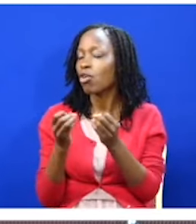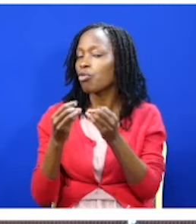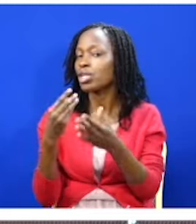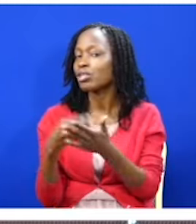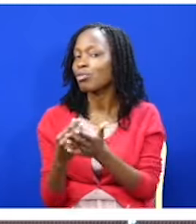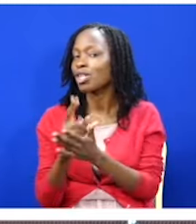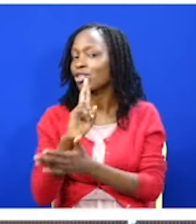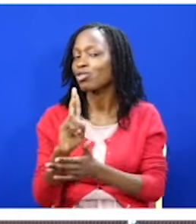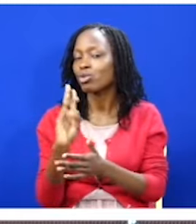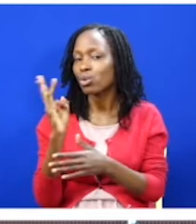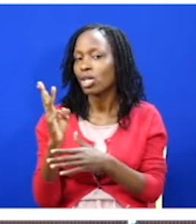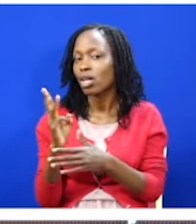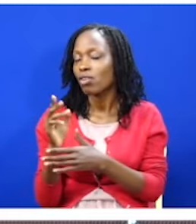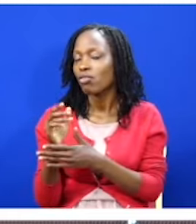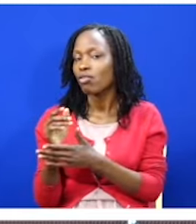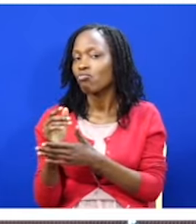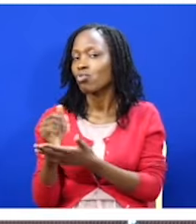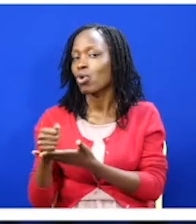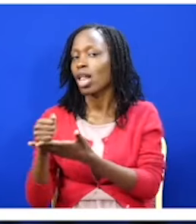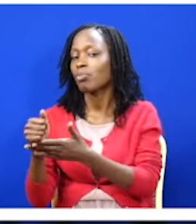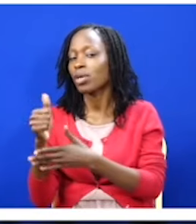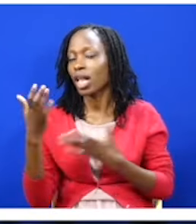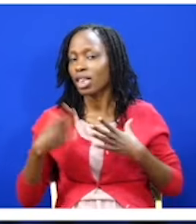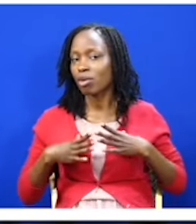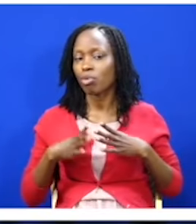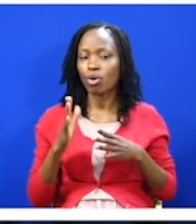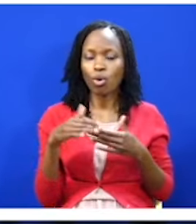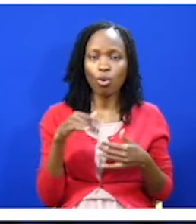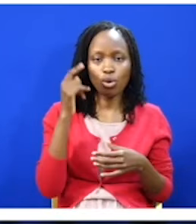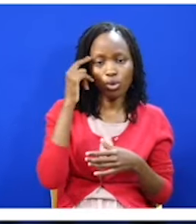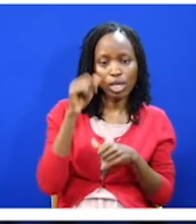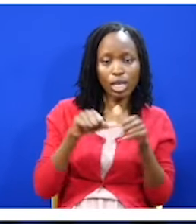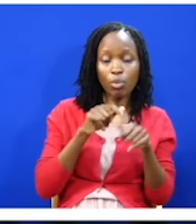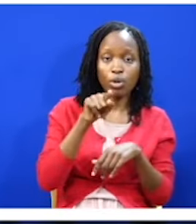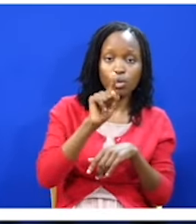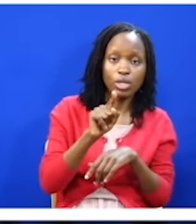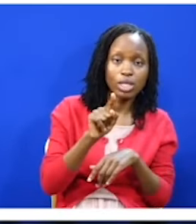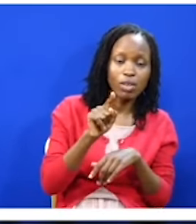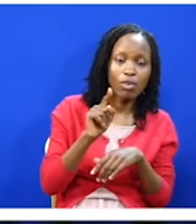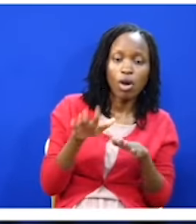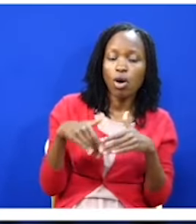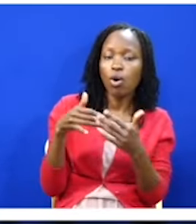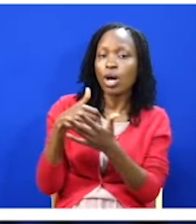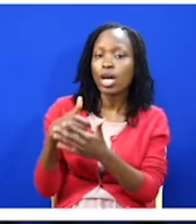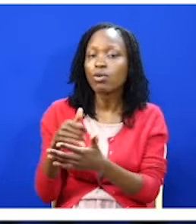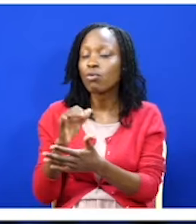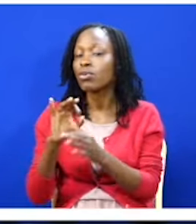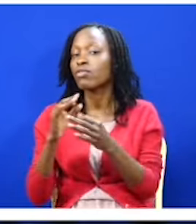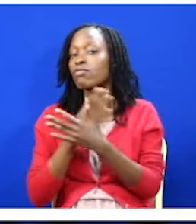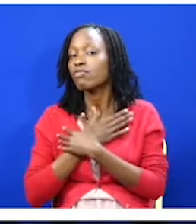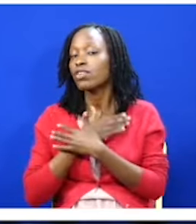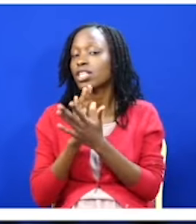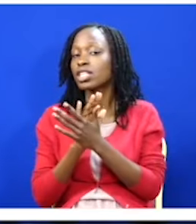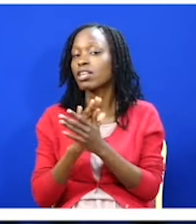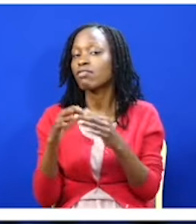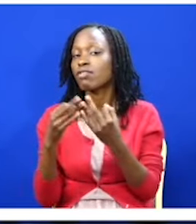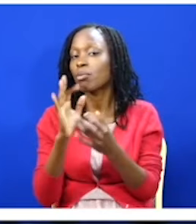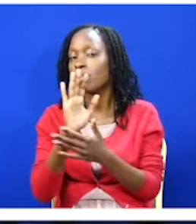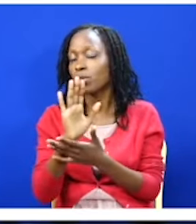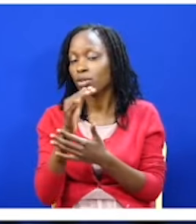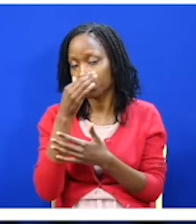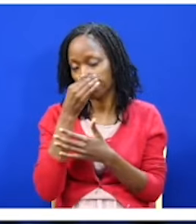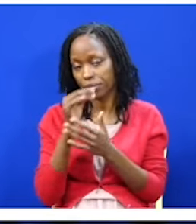doing things for other people? Would you only think of yourself, or would you include your friends and family? And even more